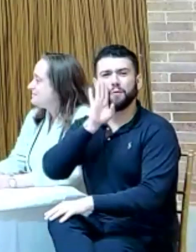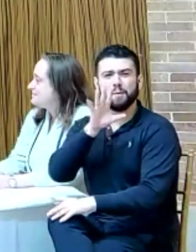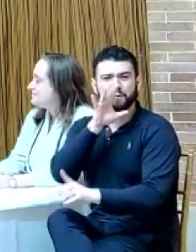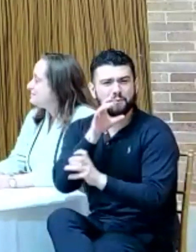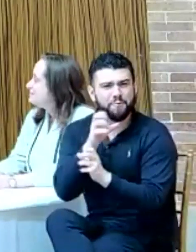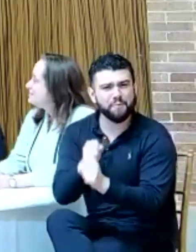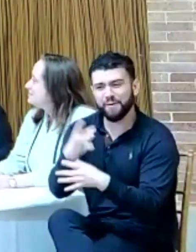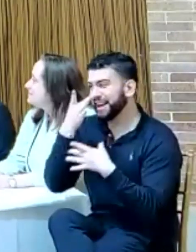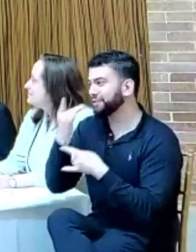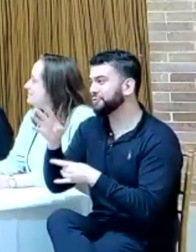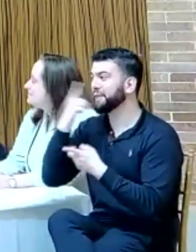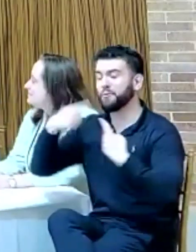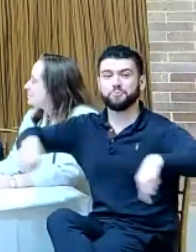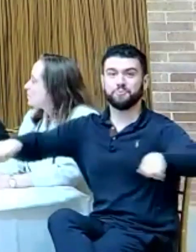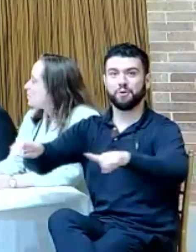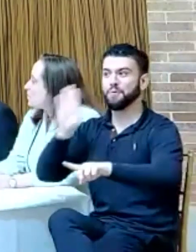for all of us